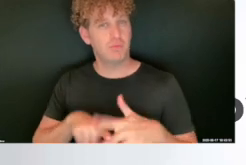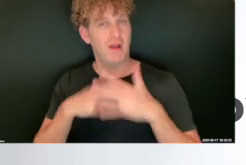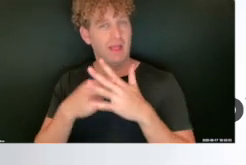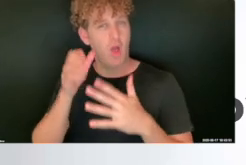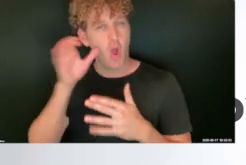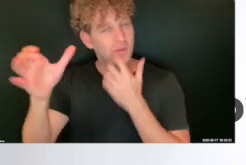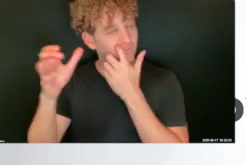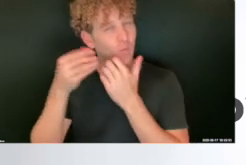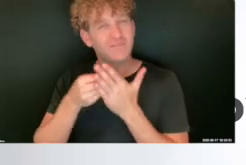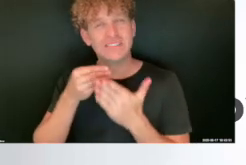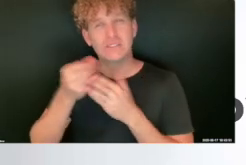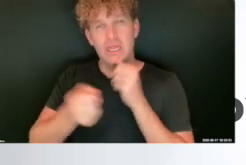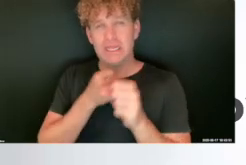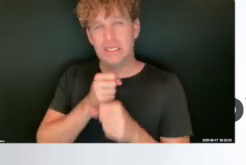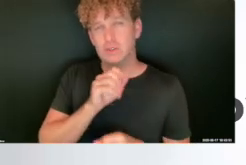these concepts